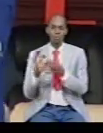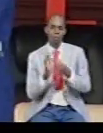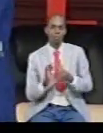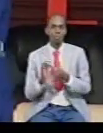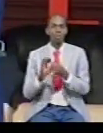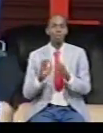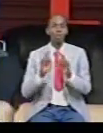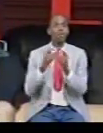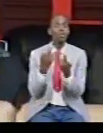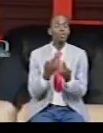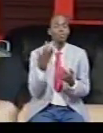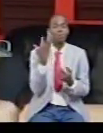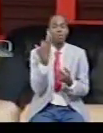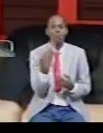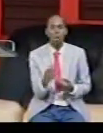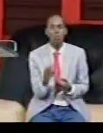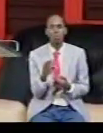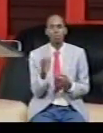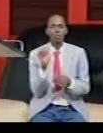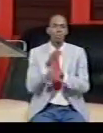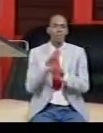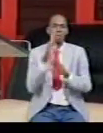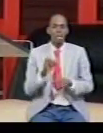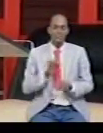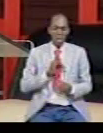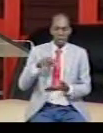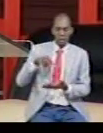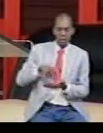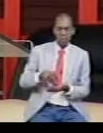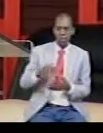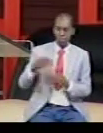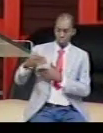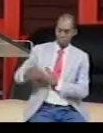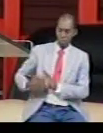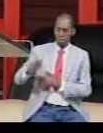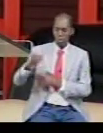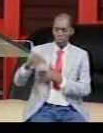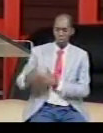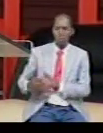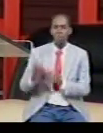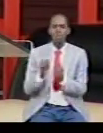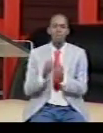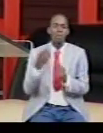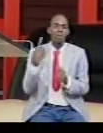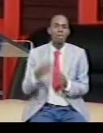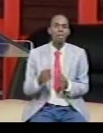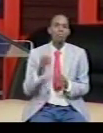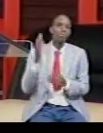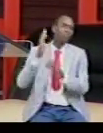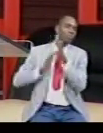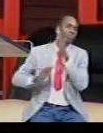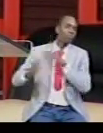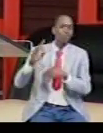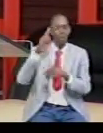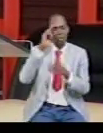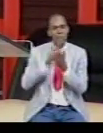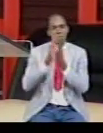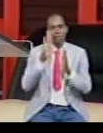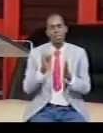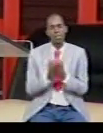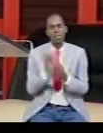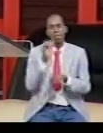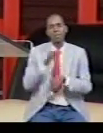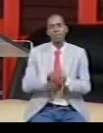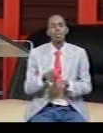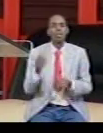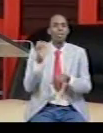overcomers. I stand side by side with the saints of old that were overcomers. They overcame by the blood